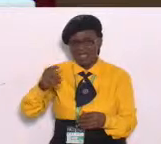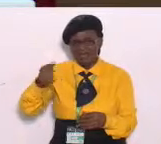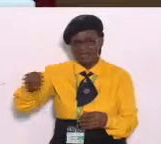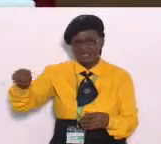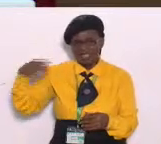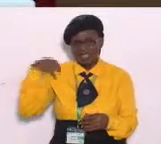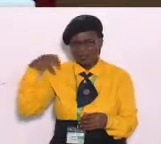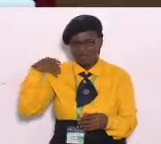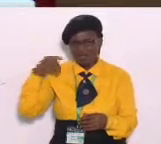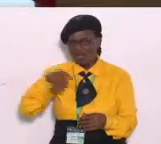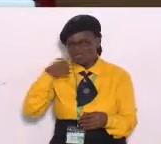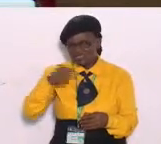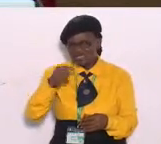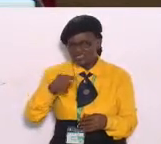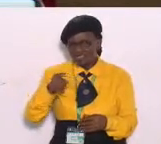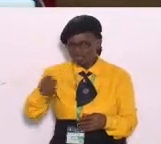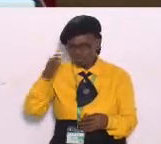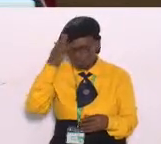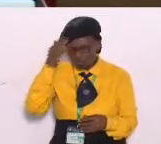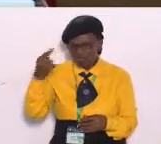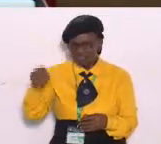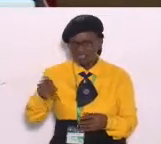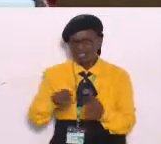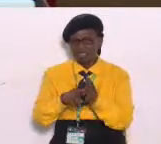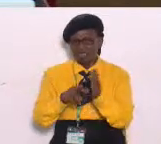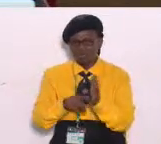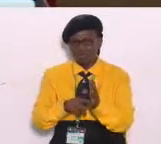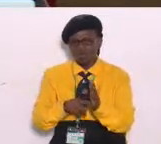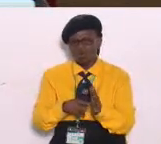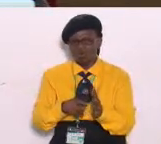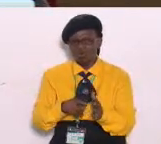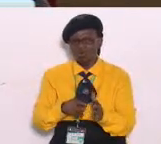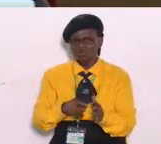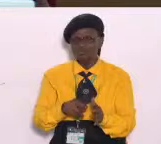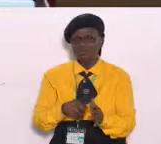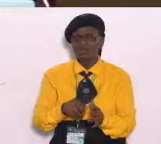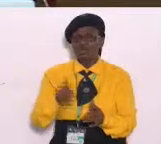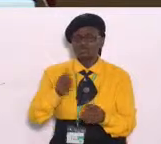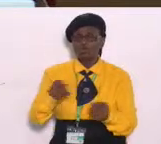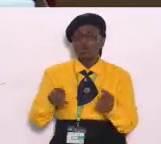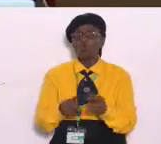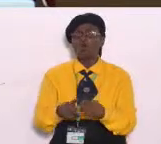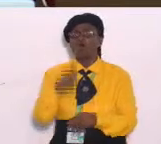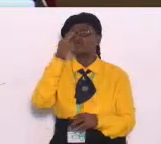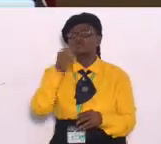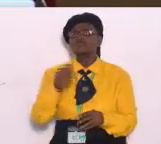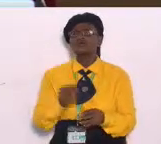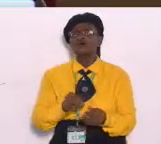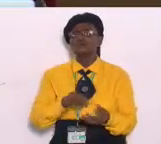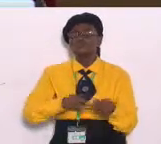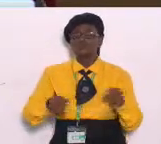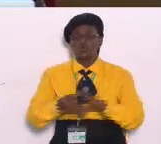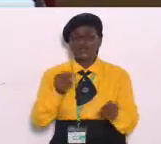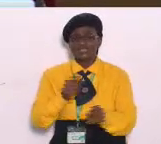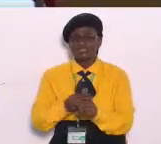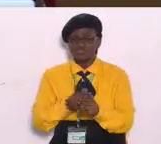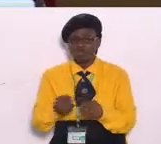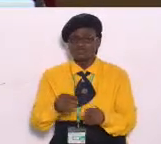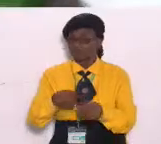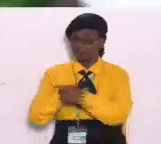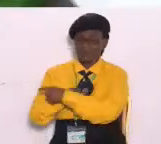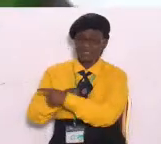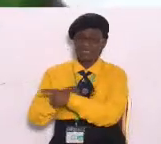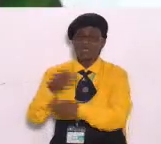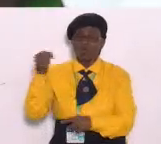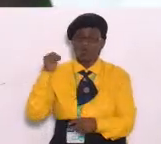said, I know the rule, but this is what the man said. To cut a long story short, I was busy